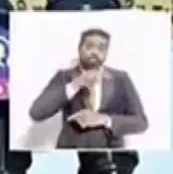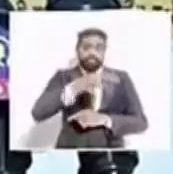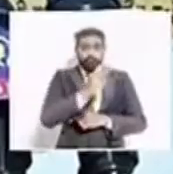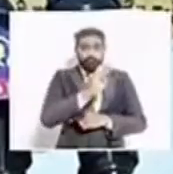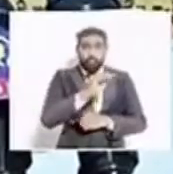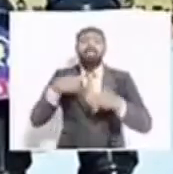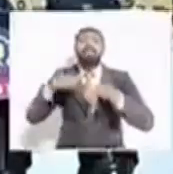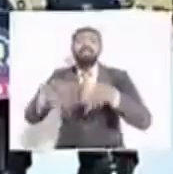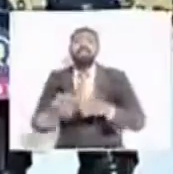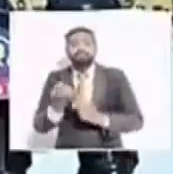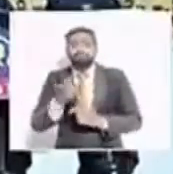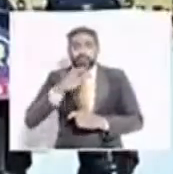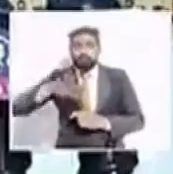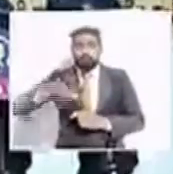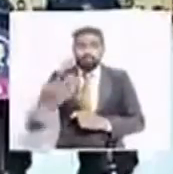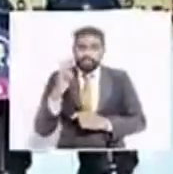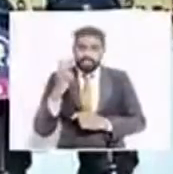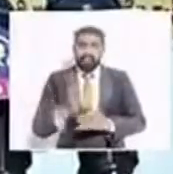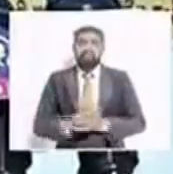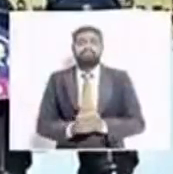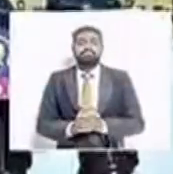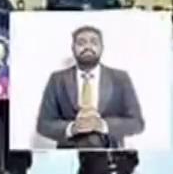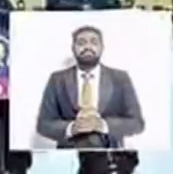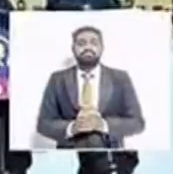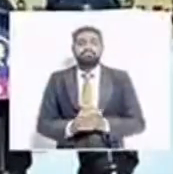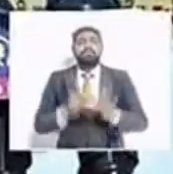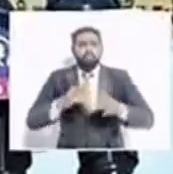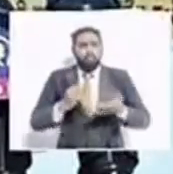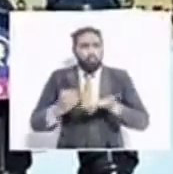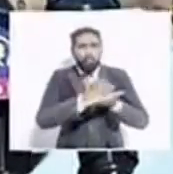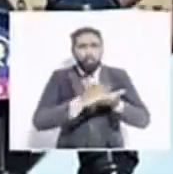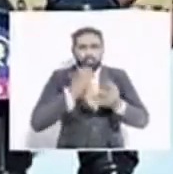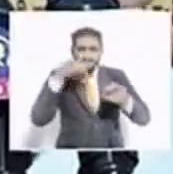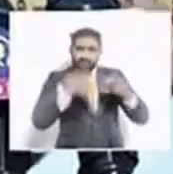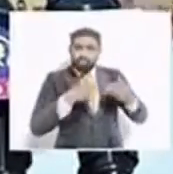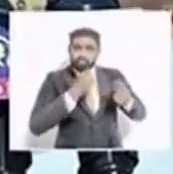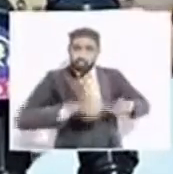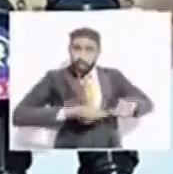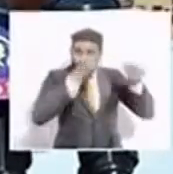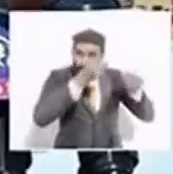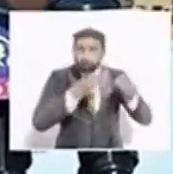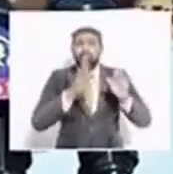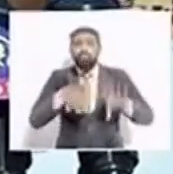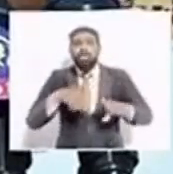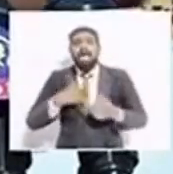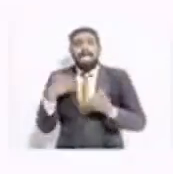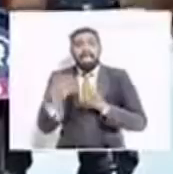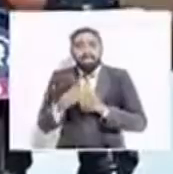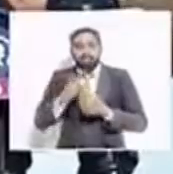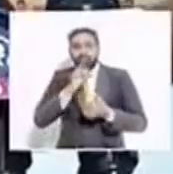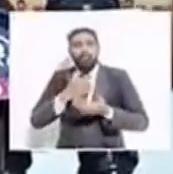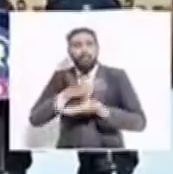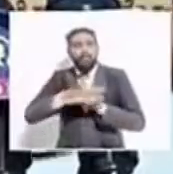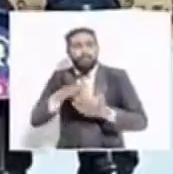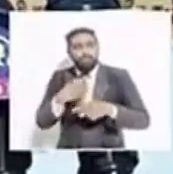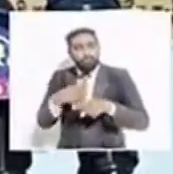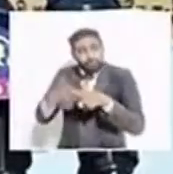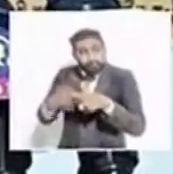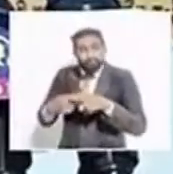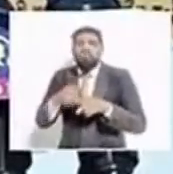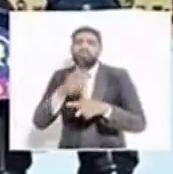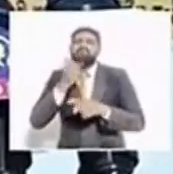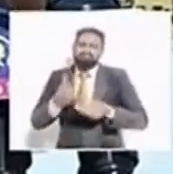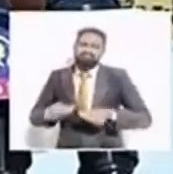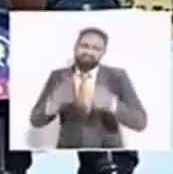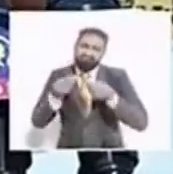rupees. With the price hike of these products, the cost incurred by the restaurants in the industry in producing food will increase, which will increase